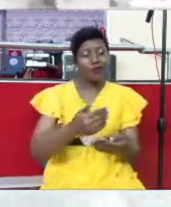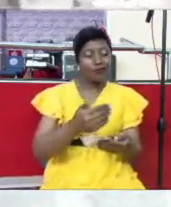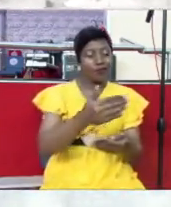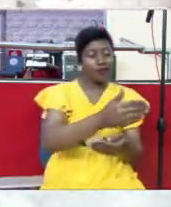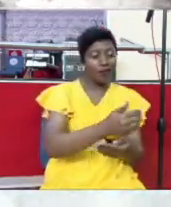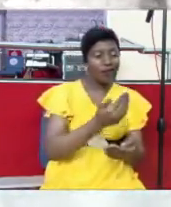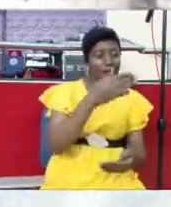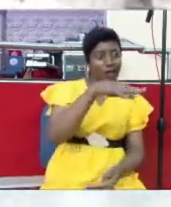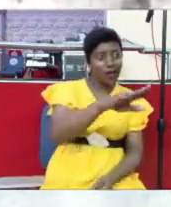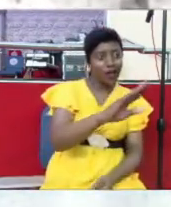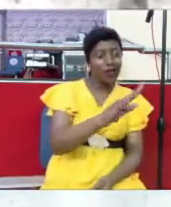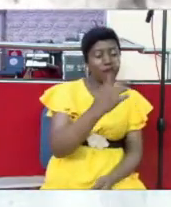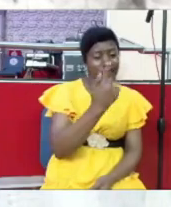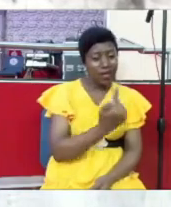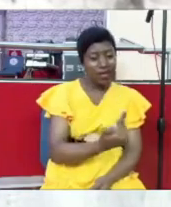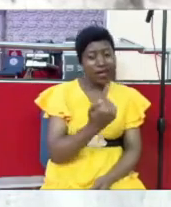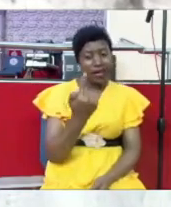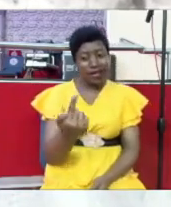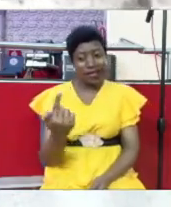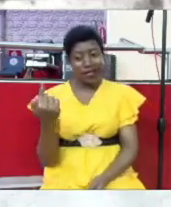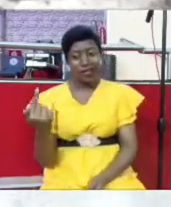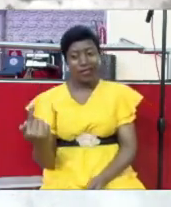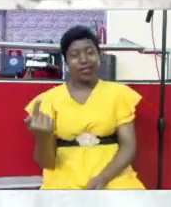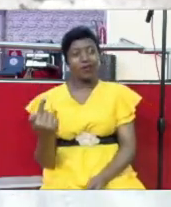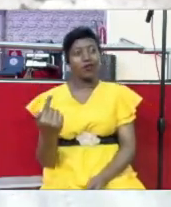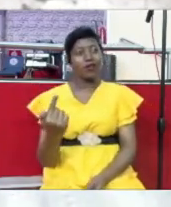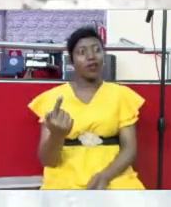kila mtu anze.